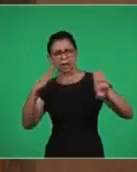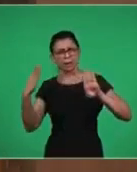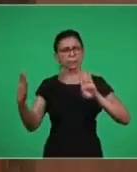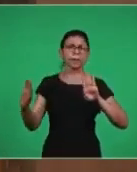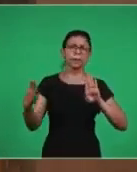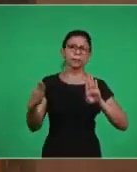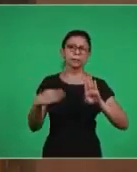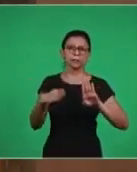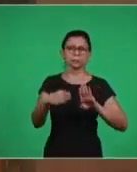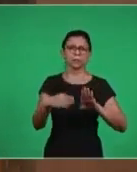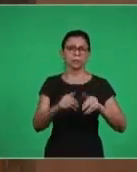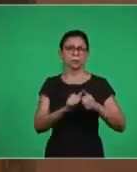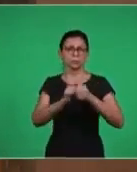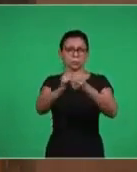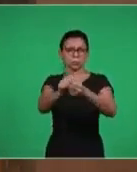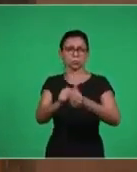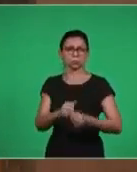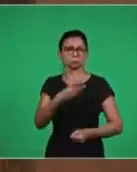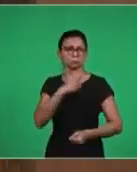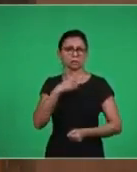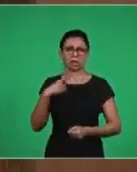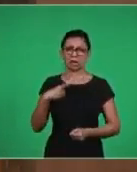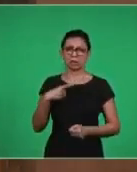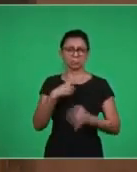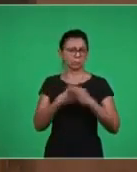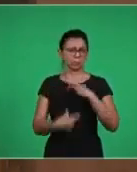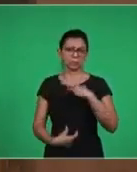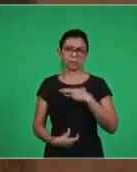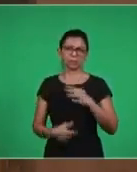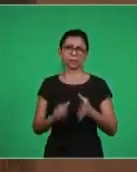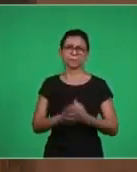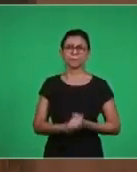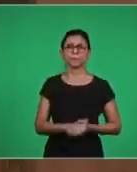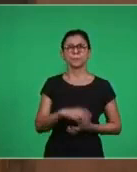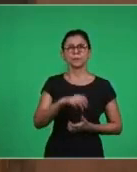are going to be open. 10:30, the people will arrive.